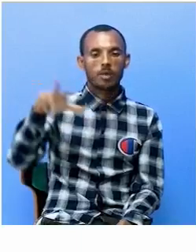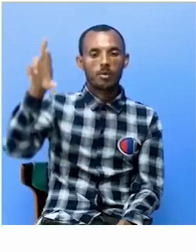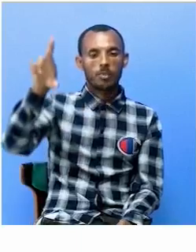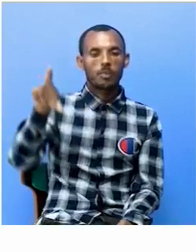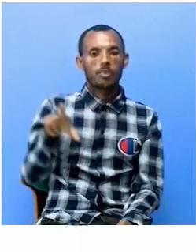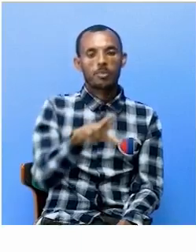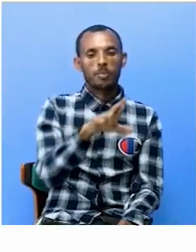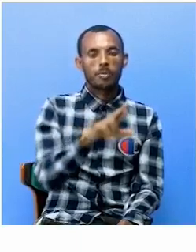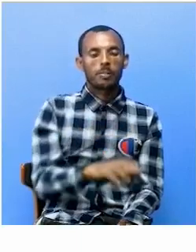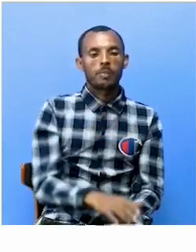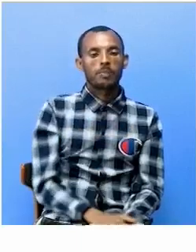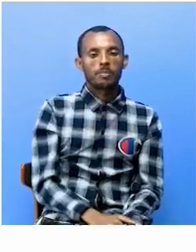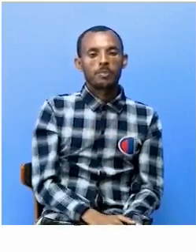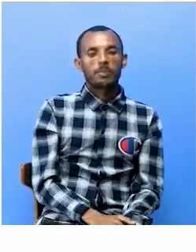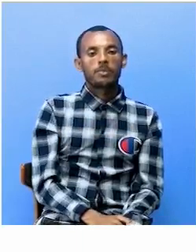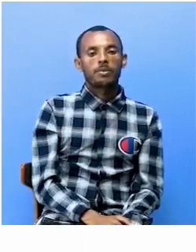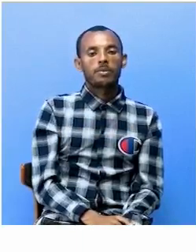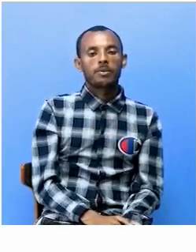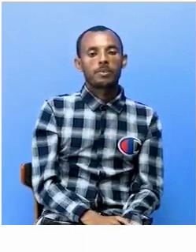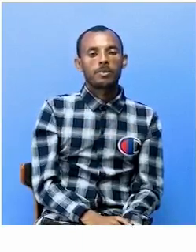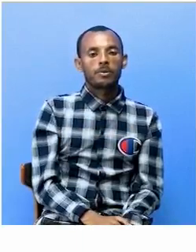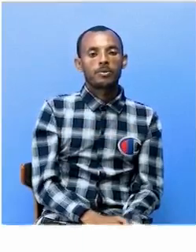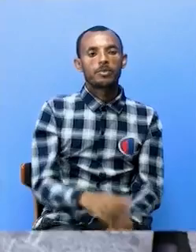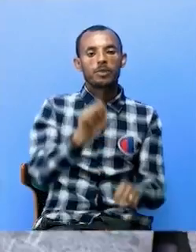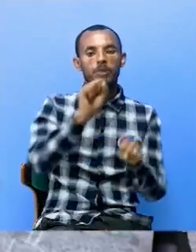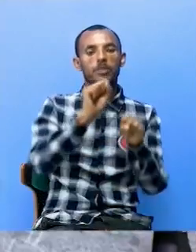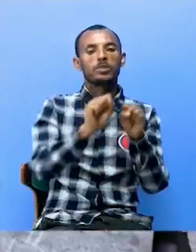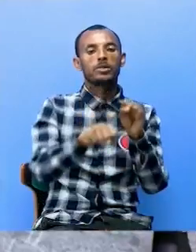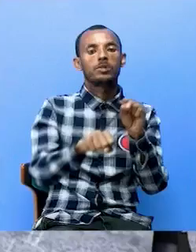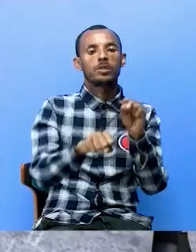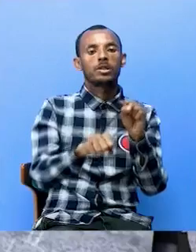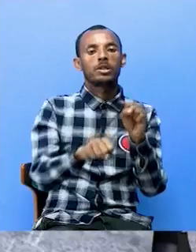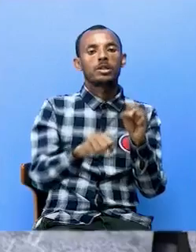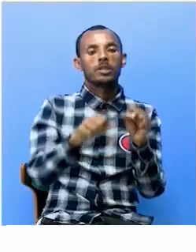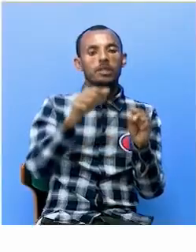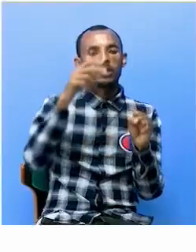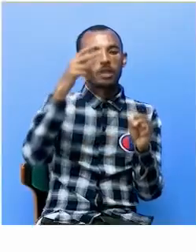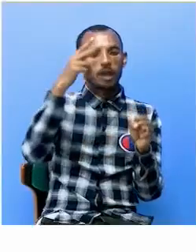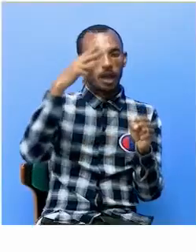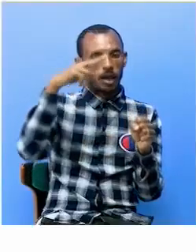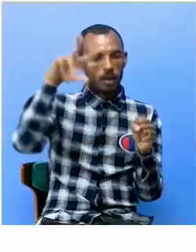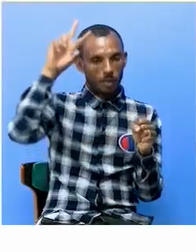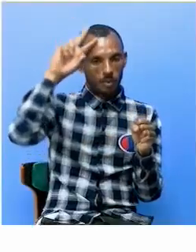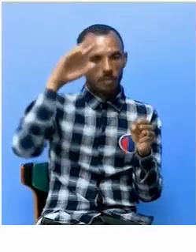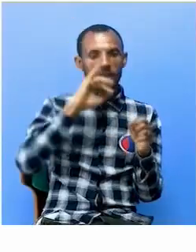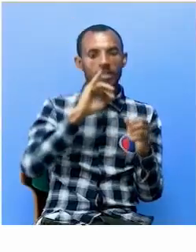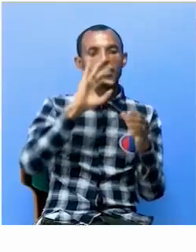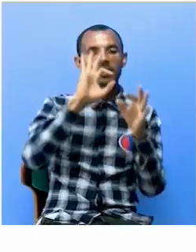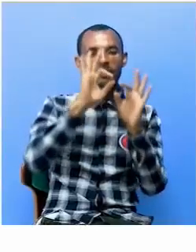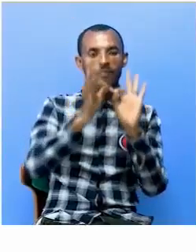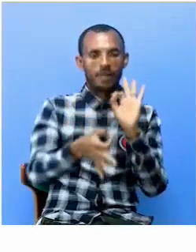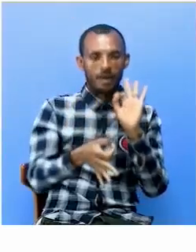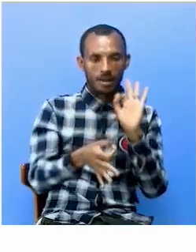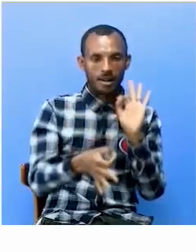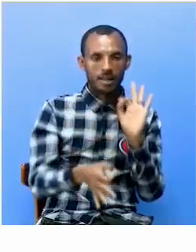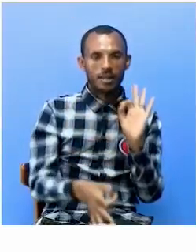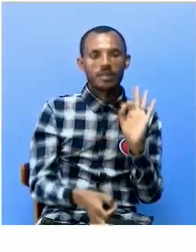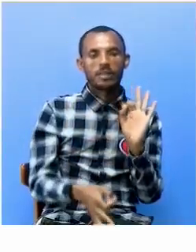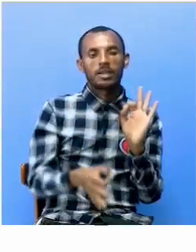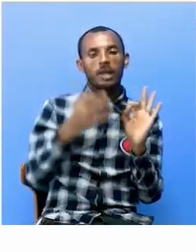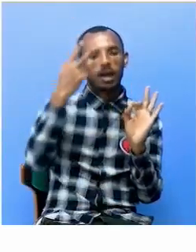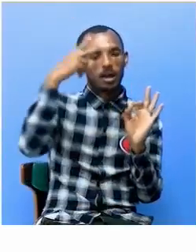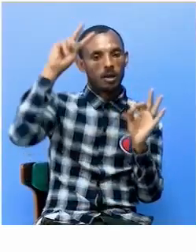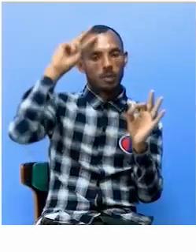Okay. So a cube is defined in this way, okay? A